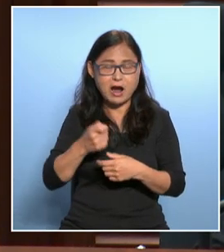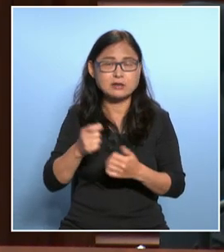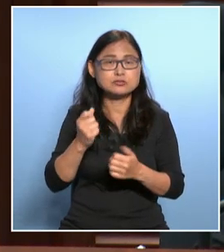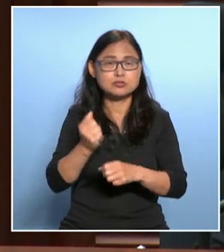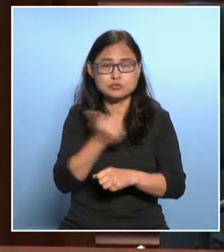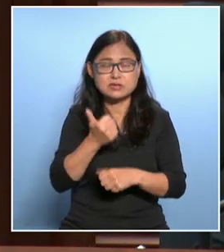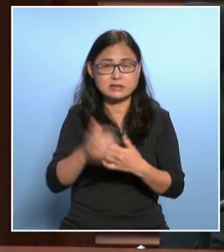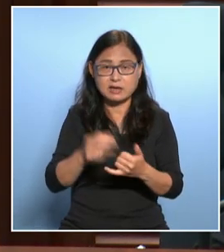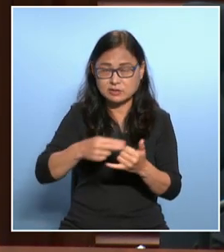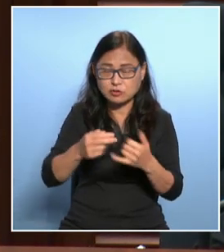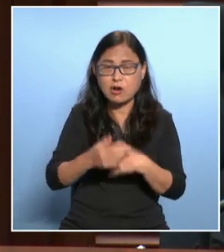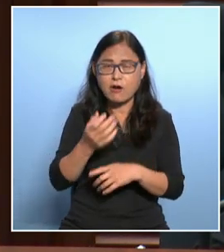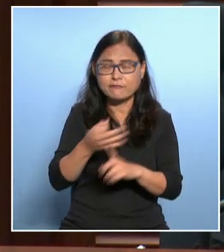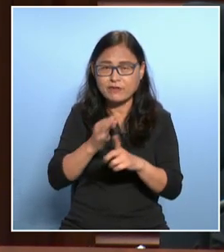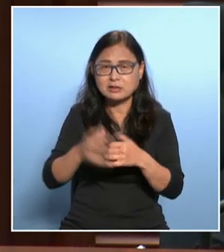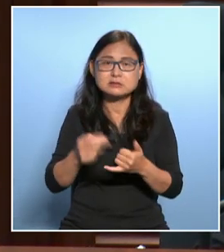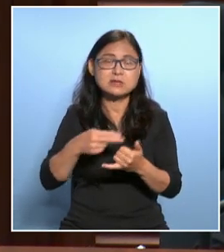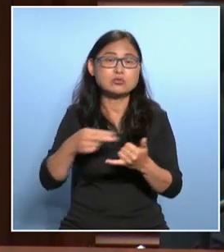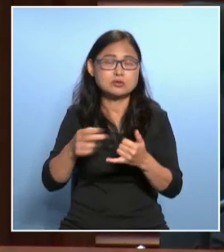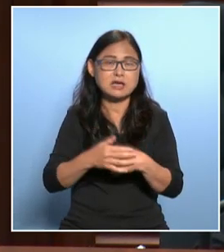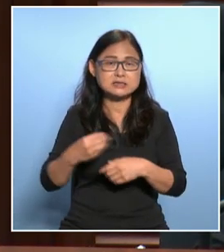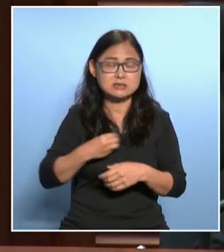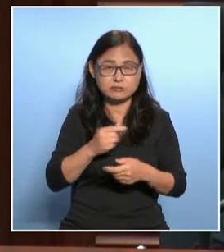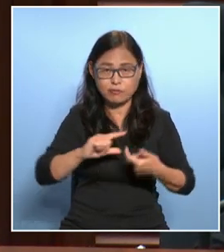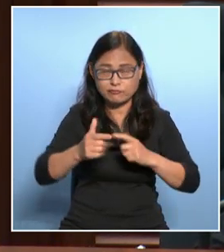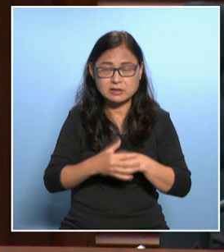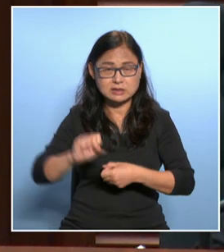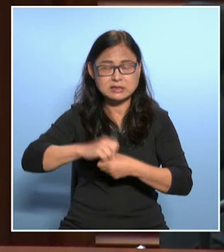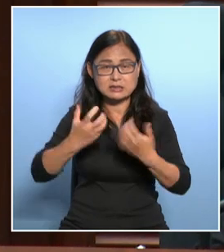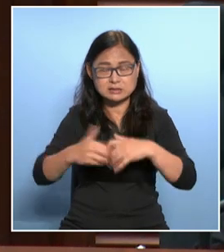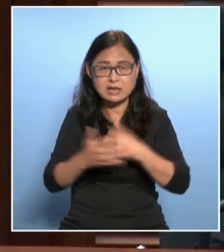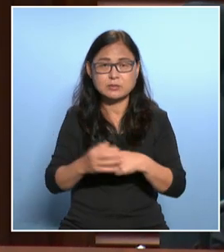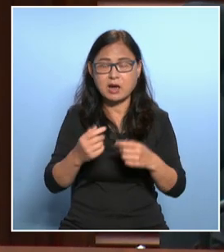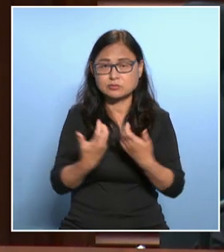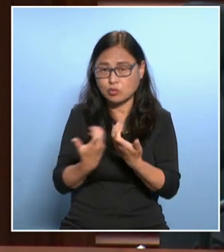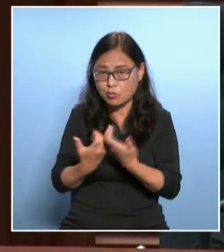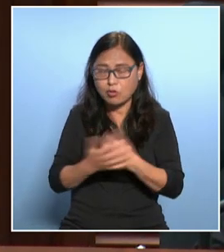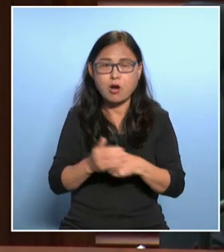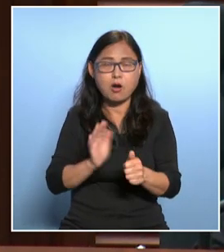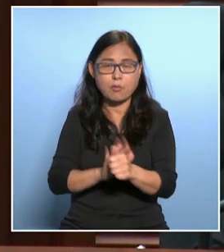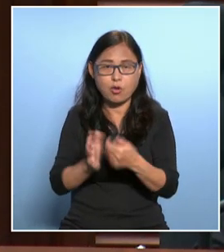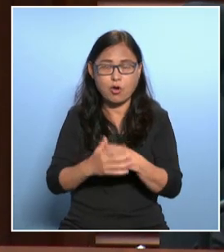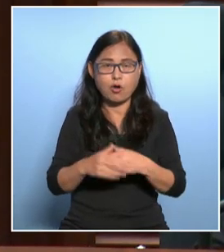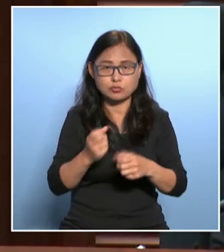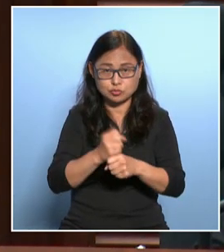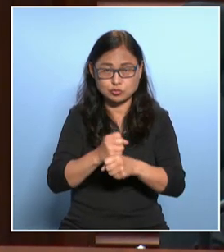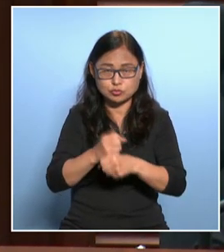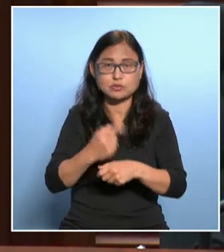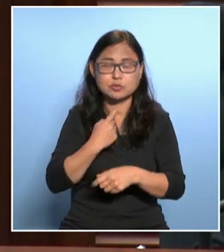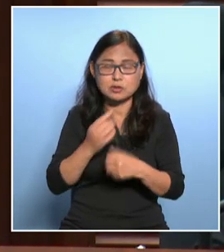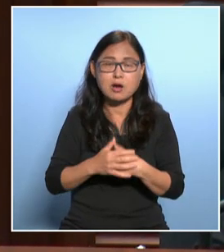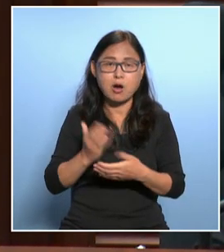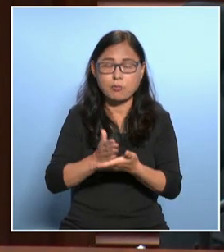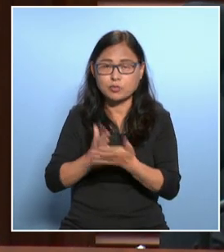surgical model, promote non-surgical treatment, enhance manpower and equipment needed to cater for